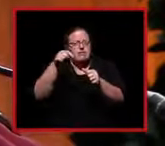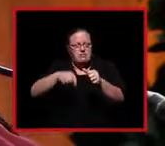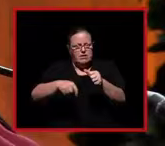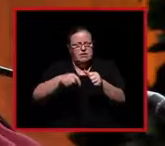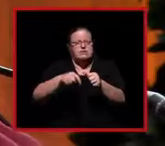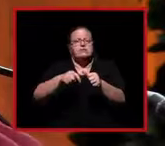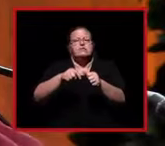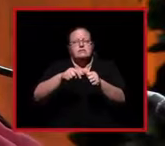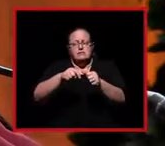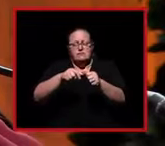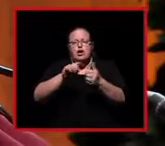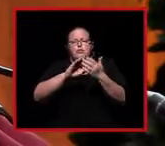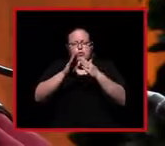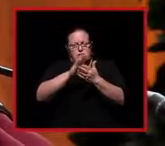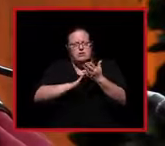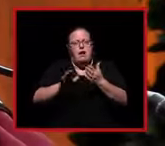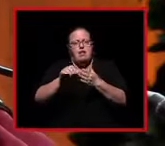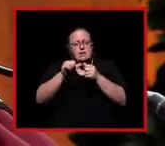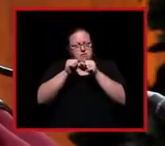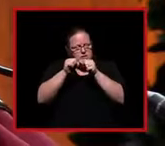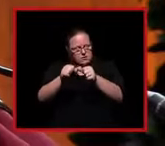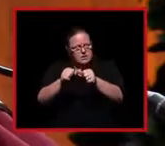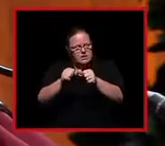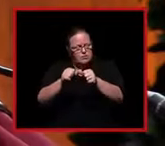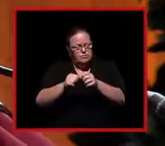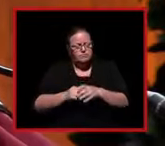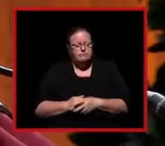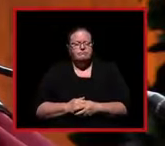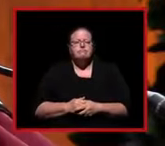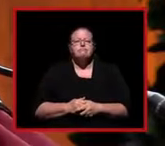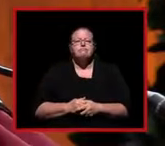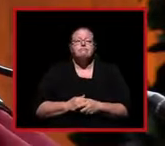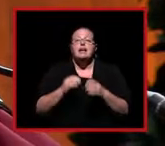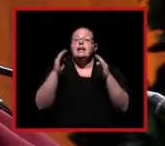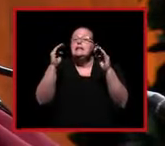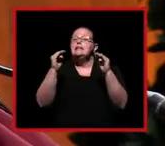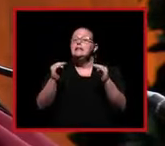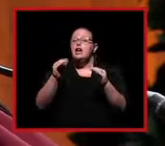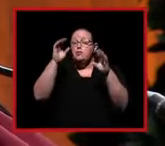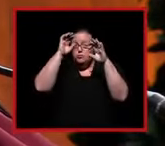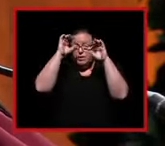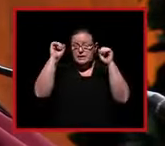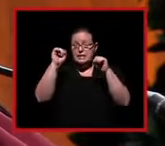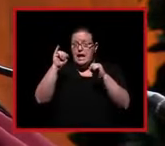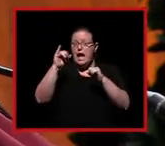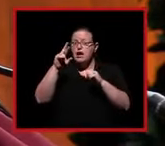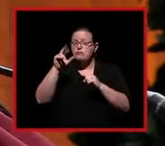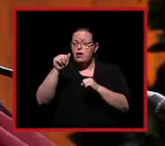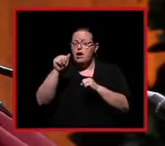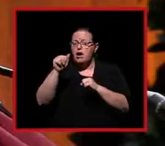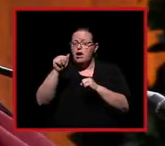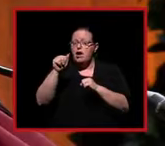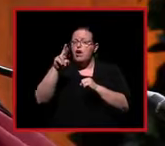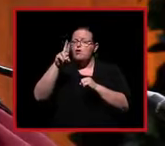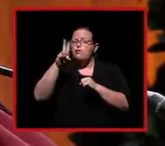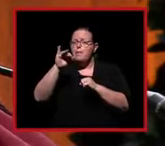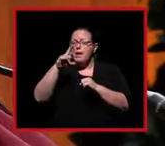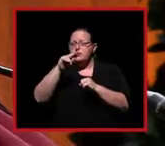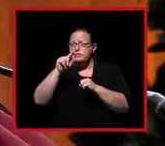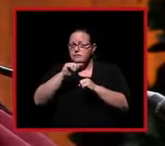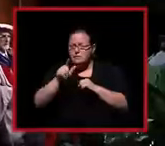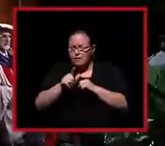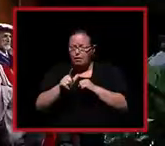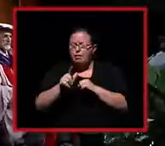this community college. President Ira Rubenzahl, thank you, President, for having me here